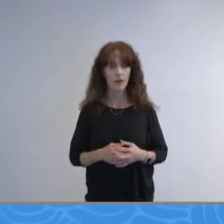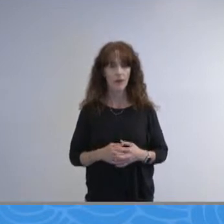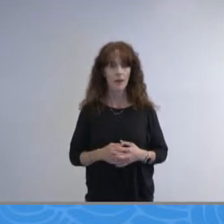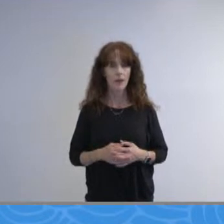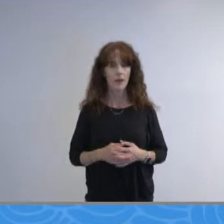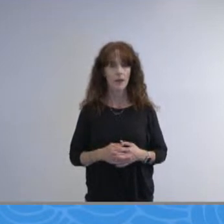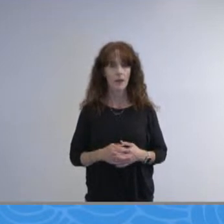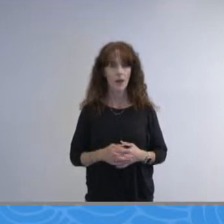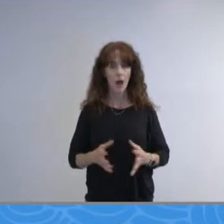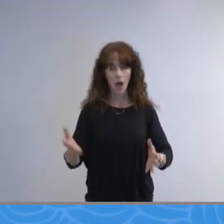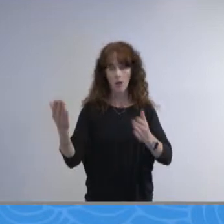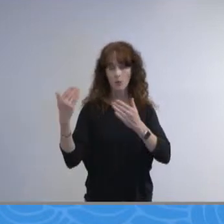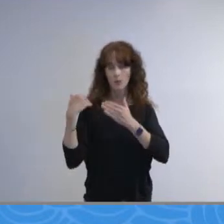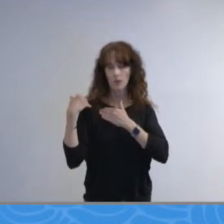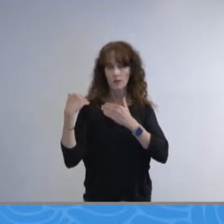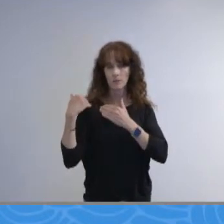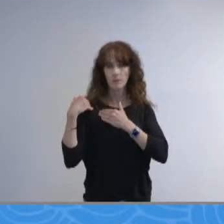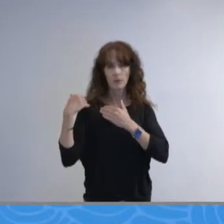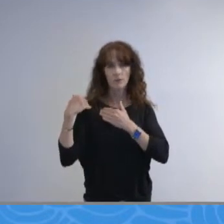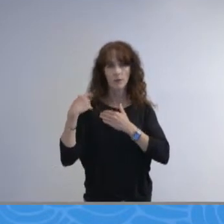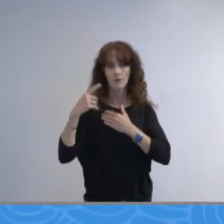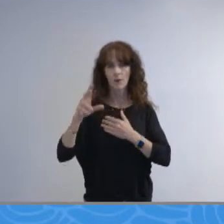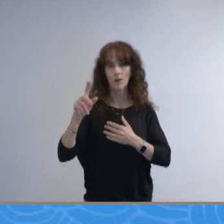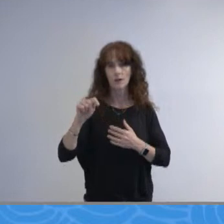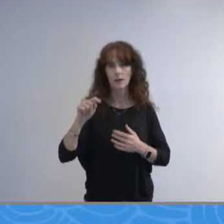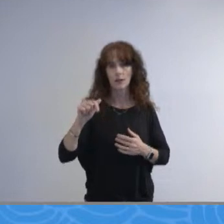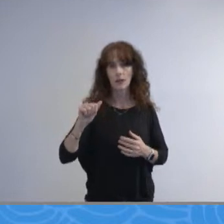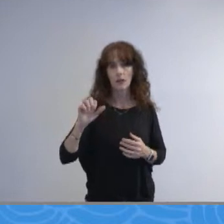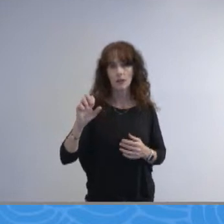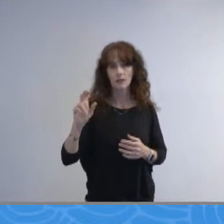Exclusion of responsibilities or TASK is that the TASK does